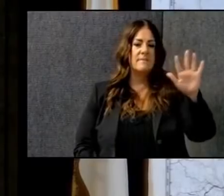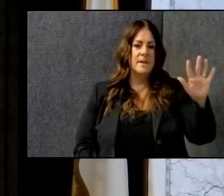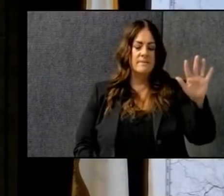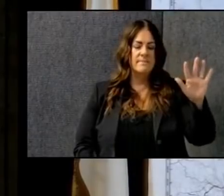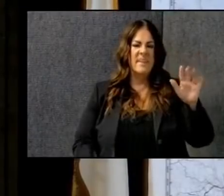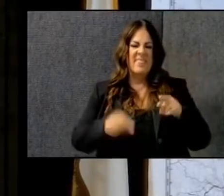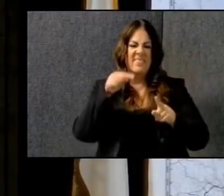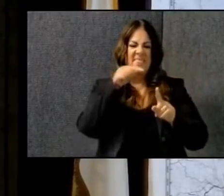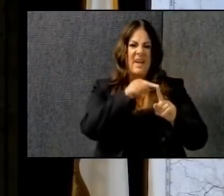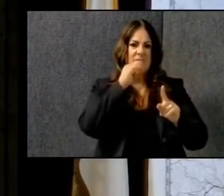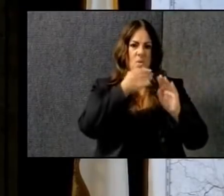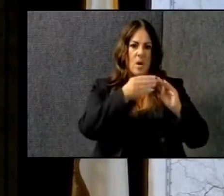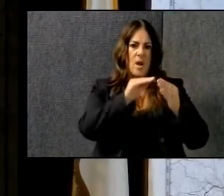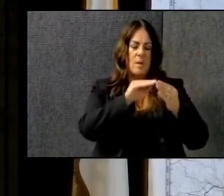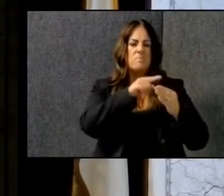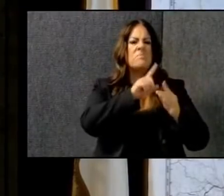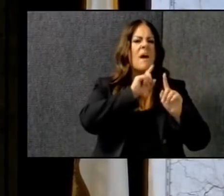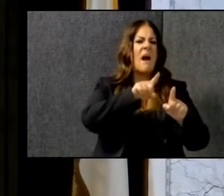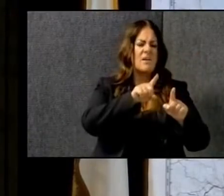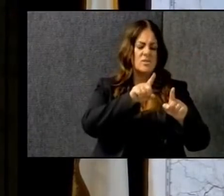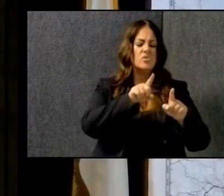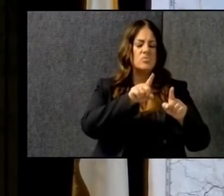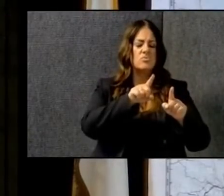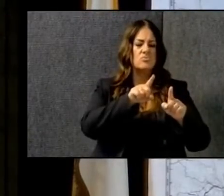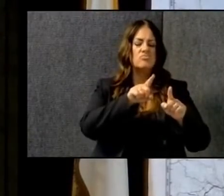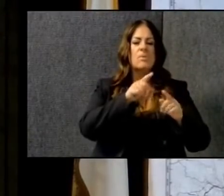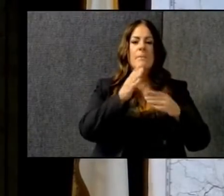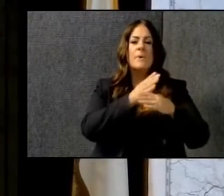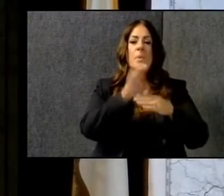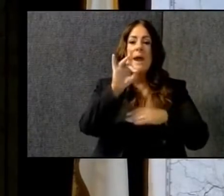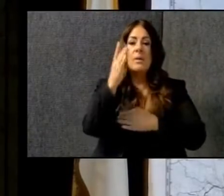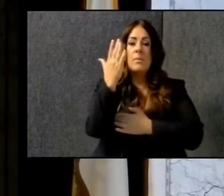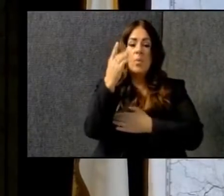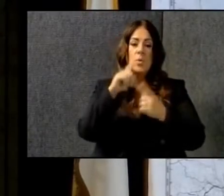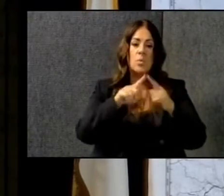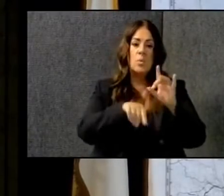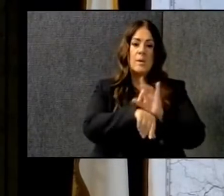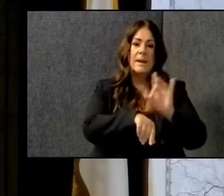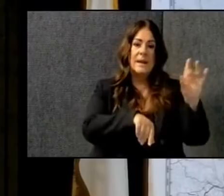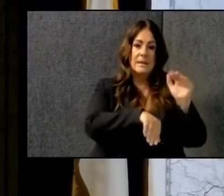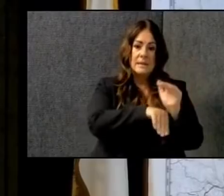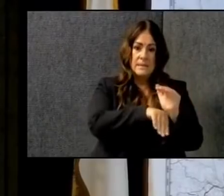530-303-2455, and that phone number will be answered between the hours of 8 a.m. and 8 p.m.